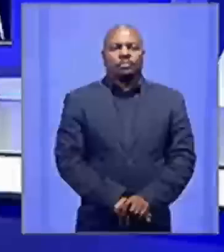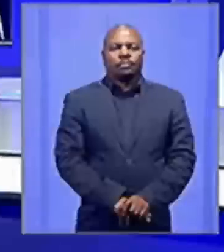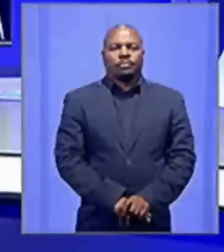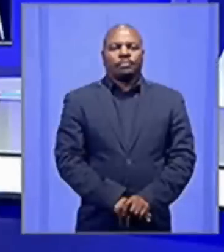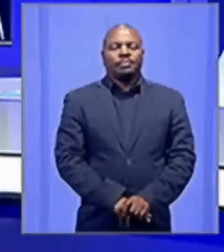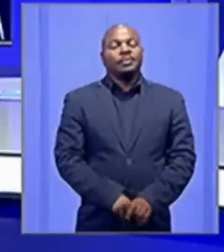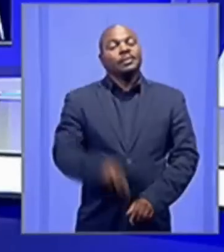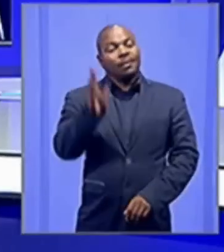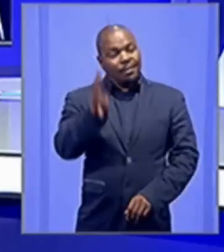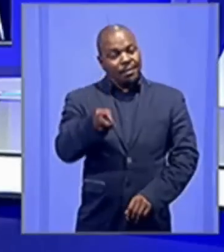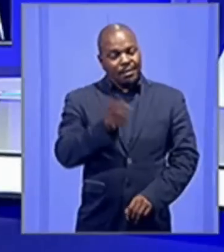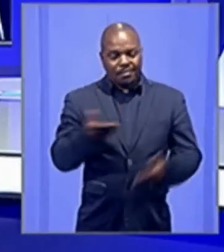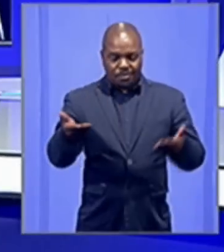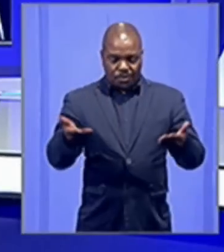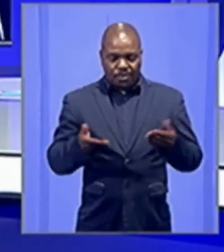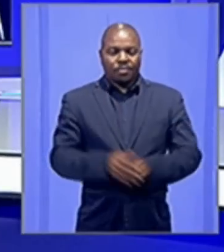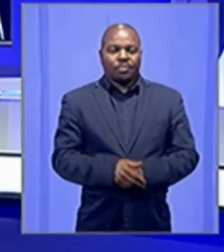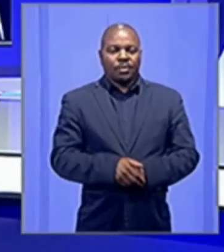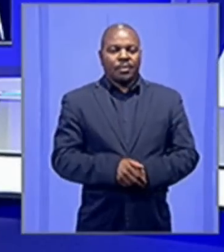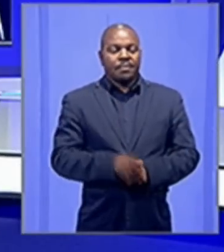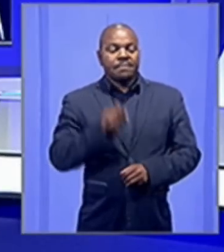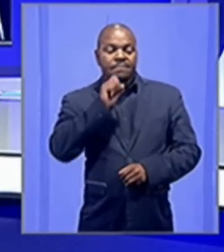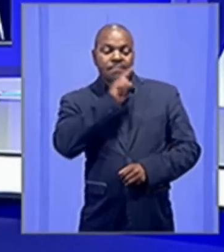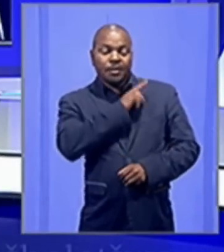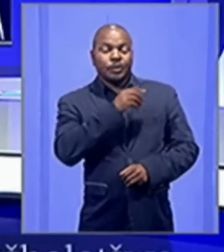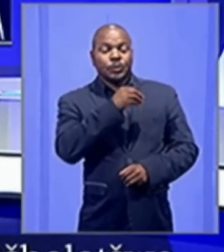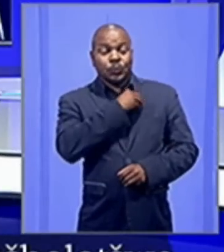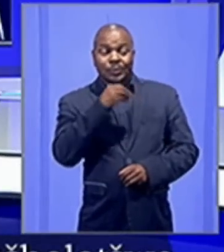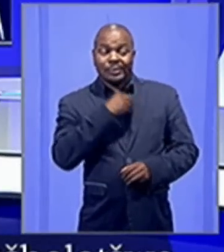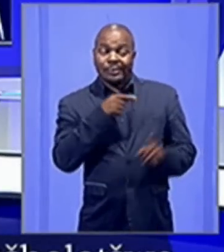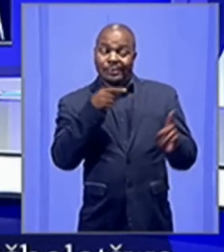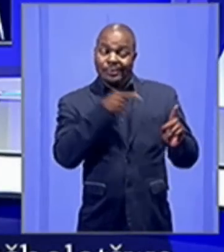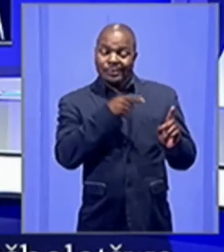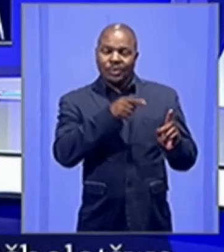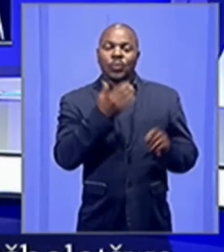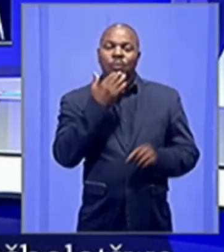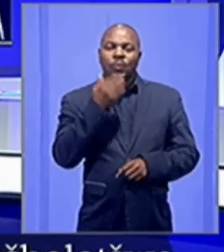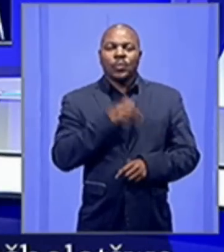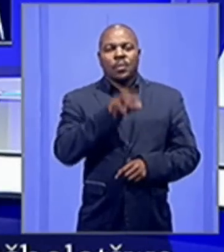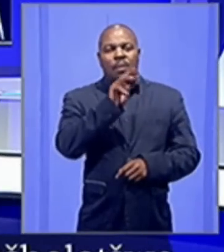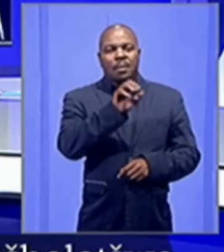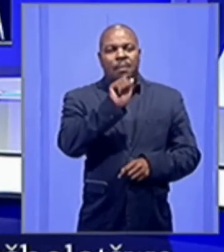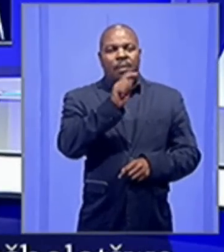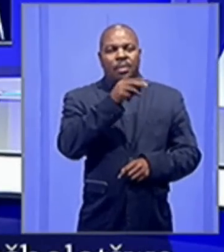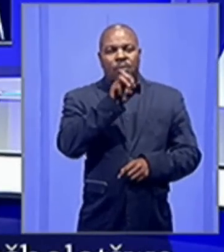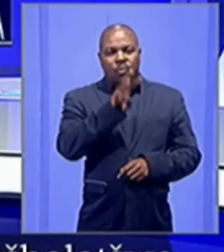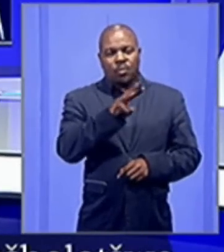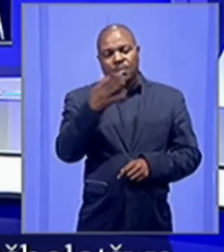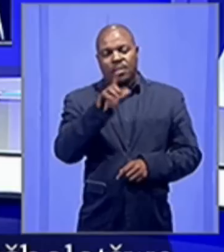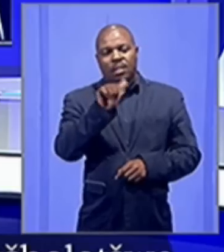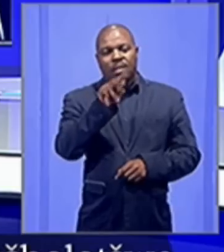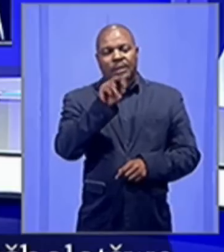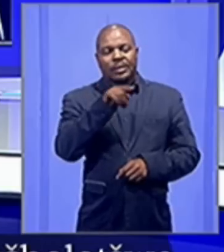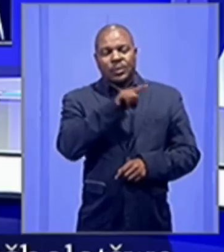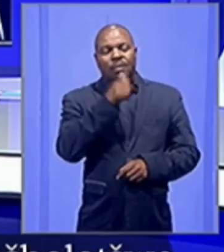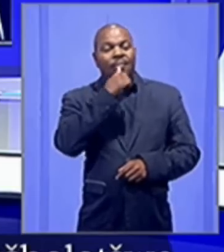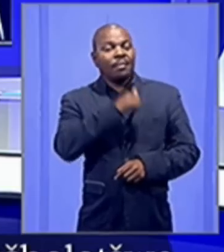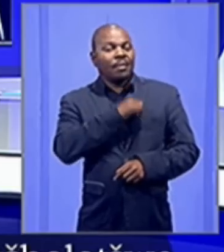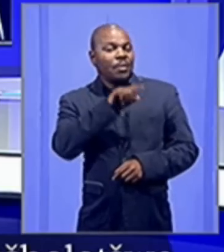Re salamogela ngaka yeo go begwago e le ya bofora Matthew Lani o phunyogile molato ka morago ga